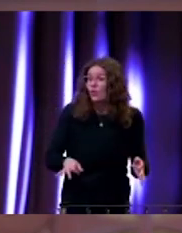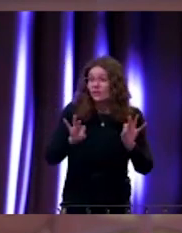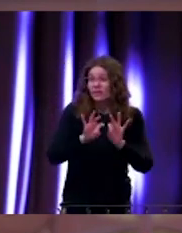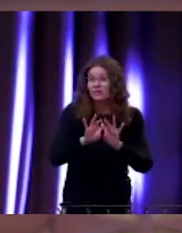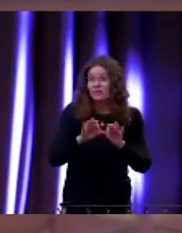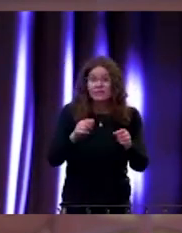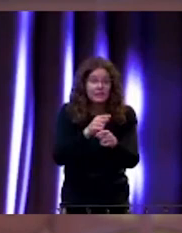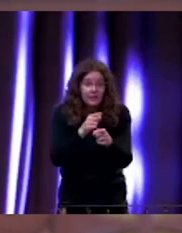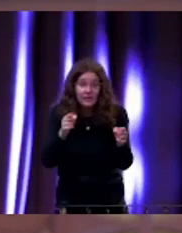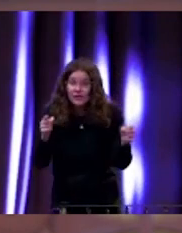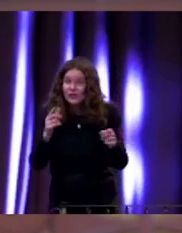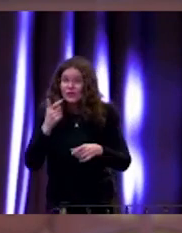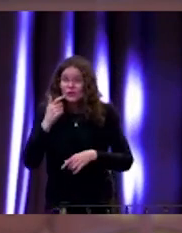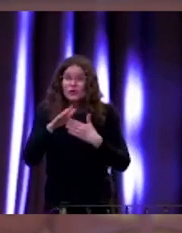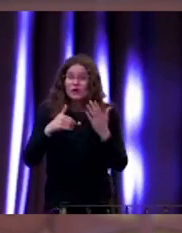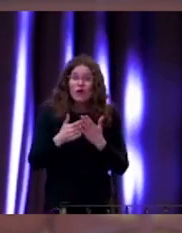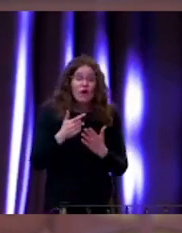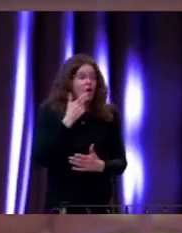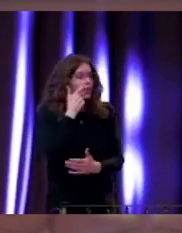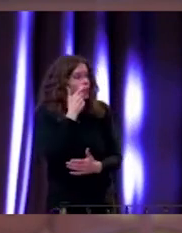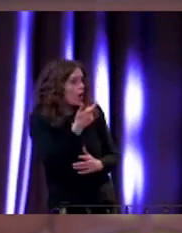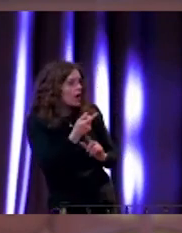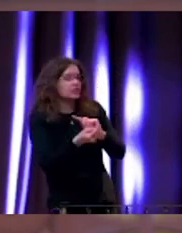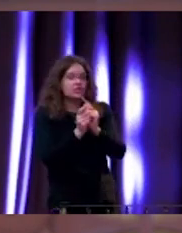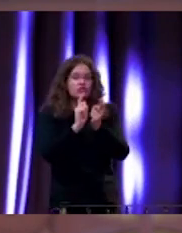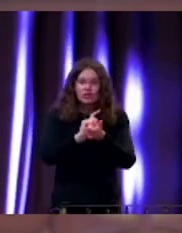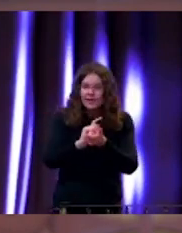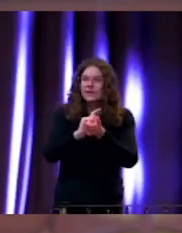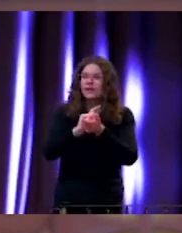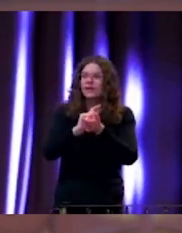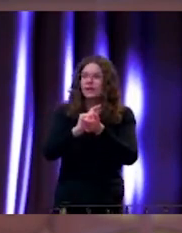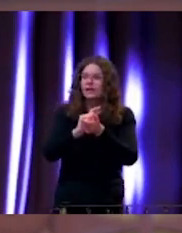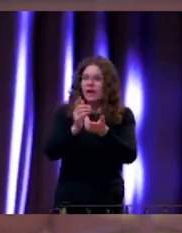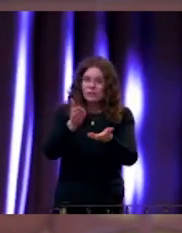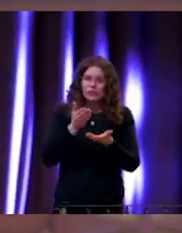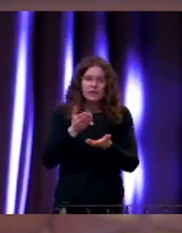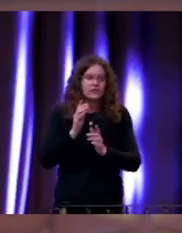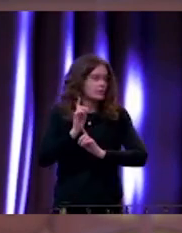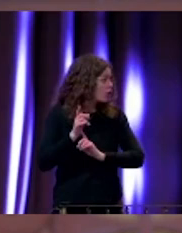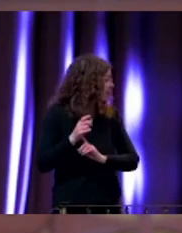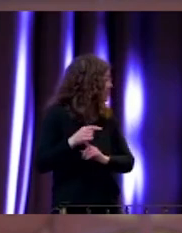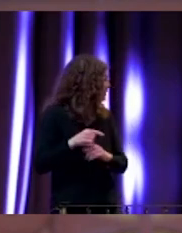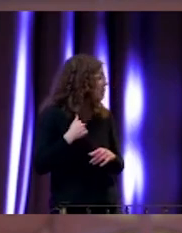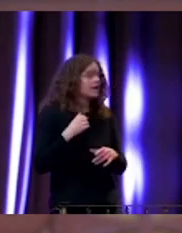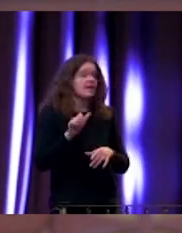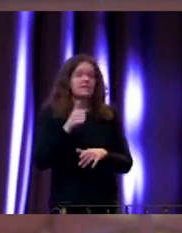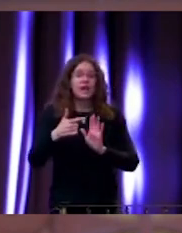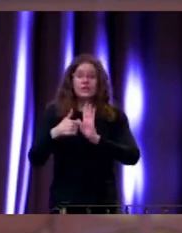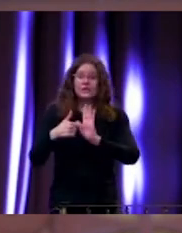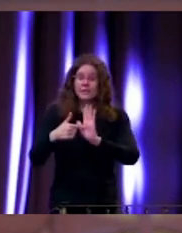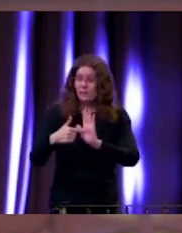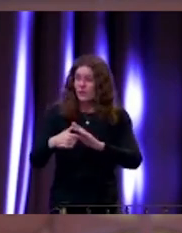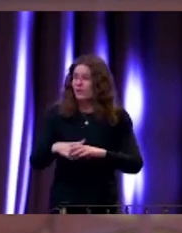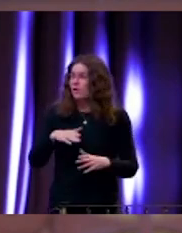all watching and translating and bringing it to communities. It's important. The other example I'll give is, my